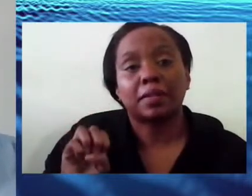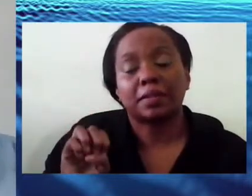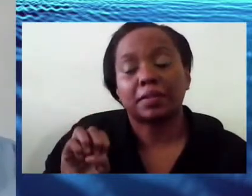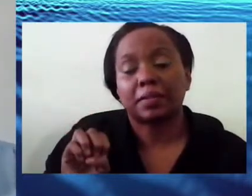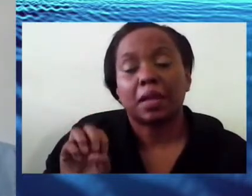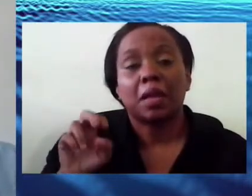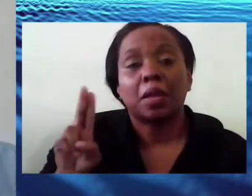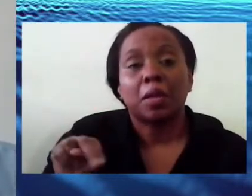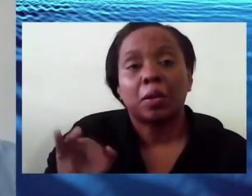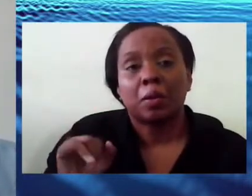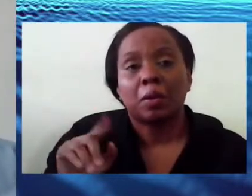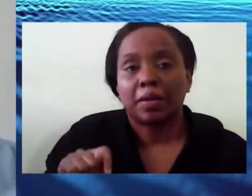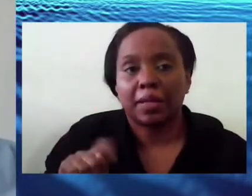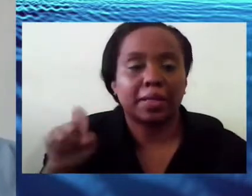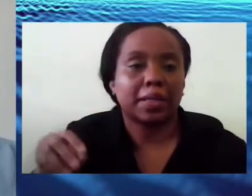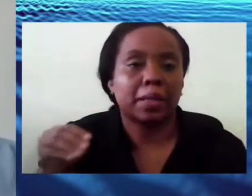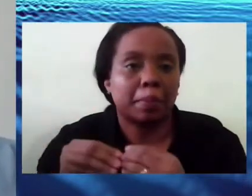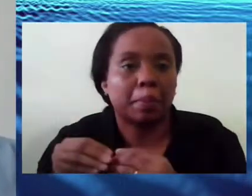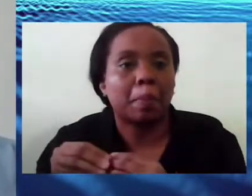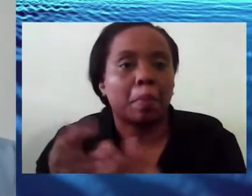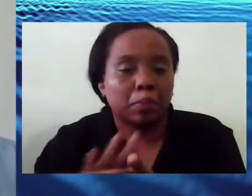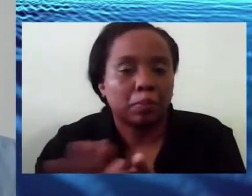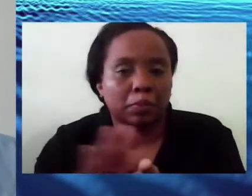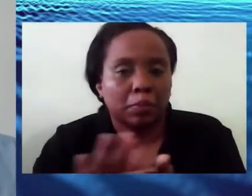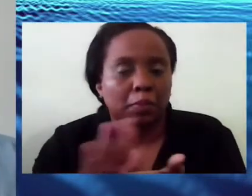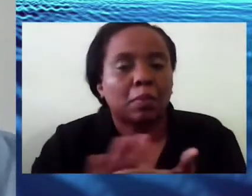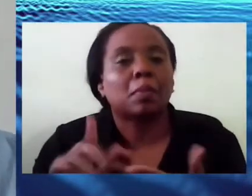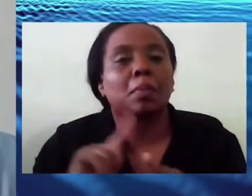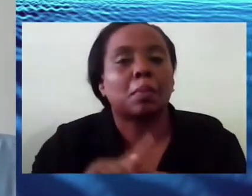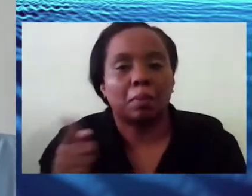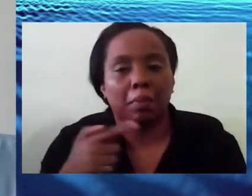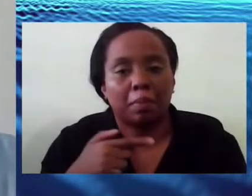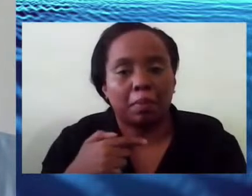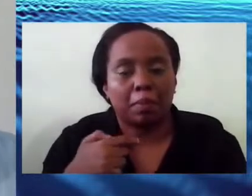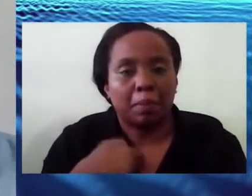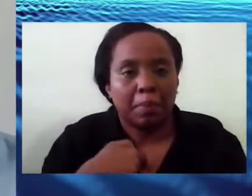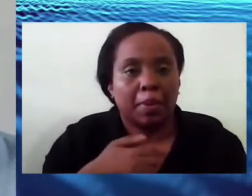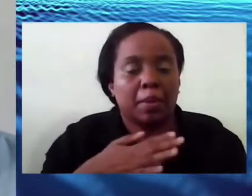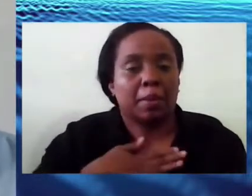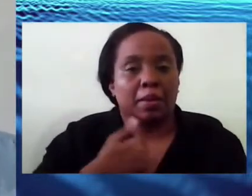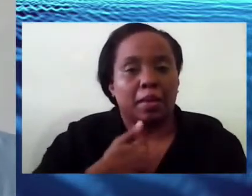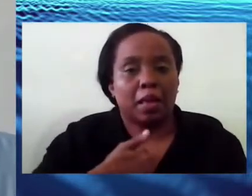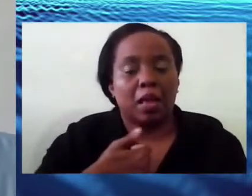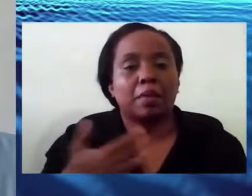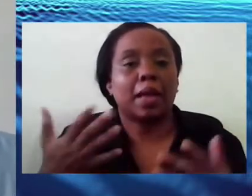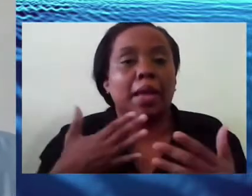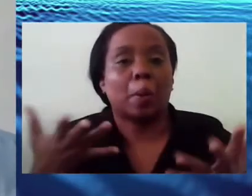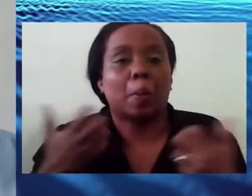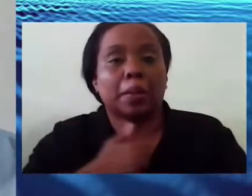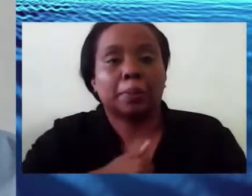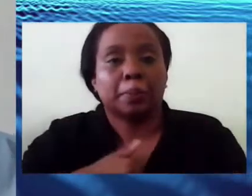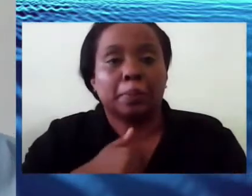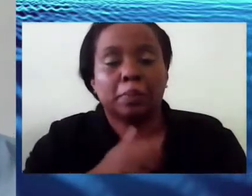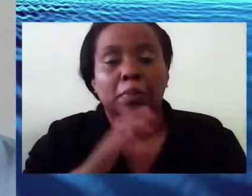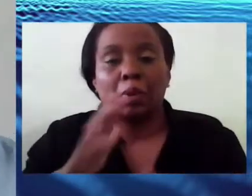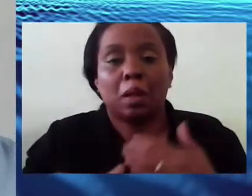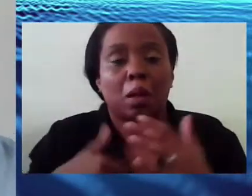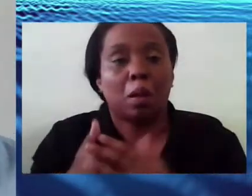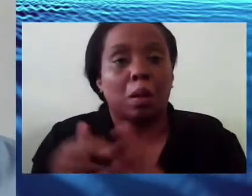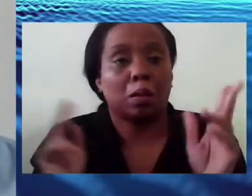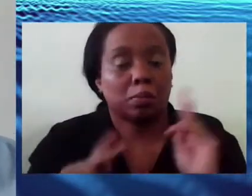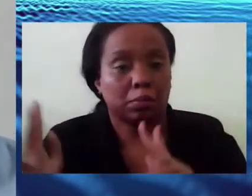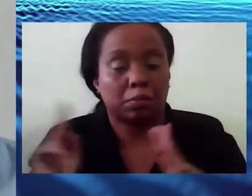today. And on behalf of the Ministry of Health and Wellness and my own behalf, I apologize to all of those clients